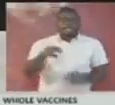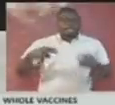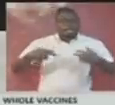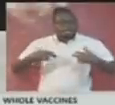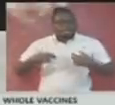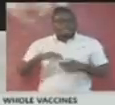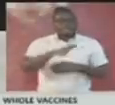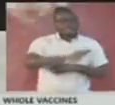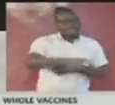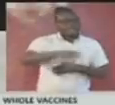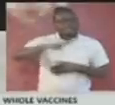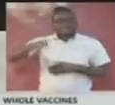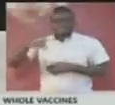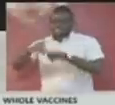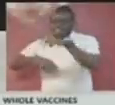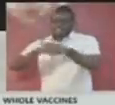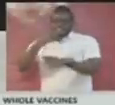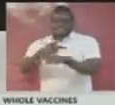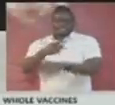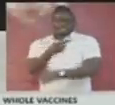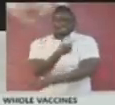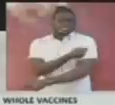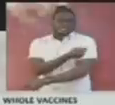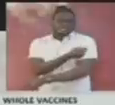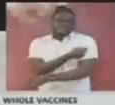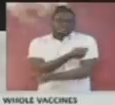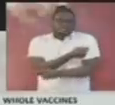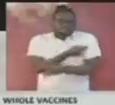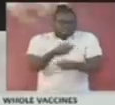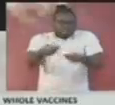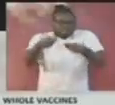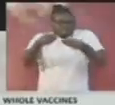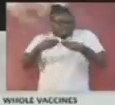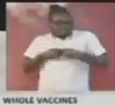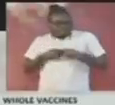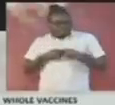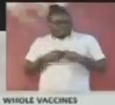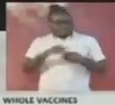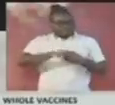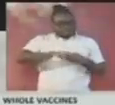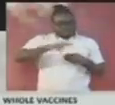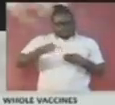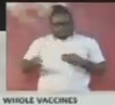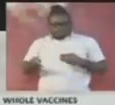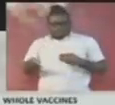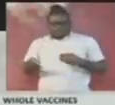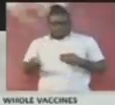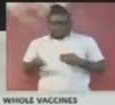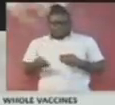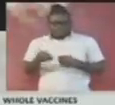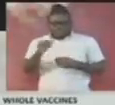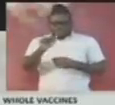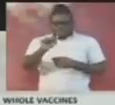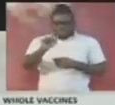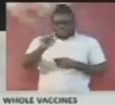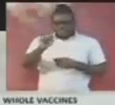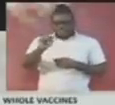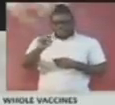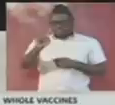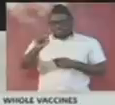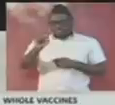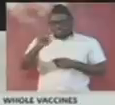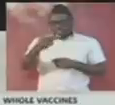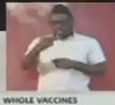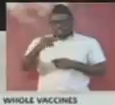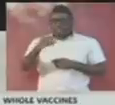the specific antigen to the individual who will be immunized. And as you can see